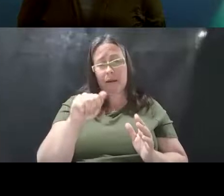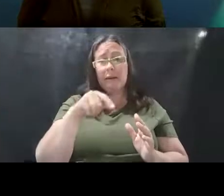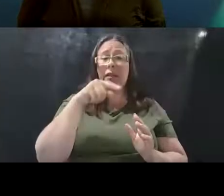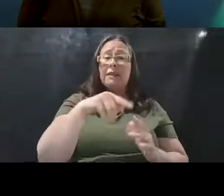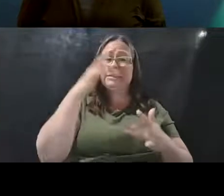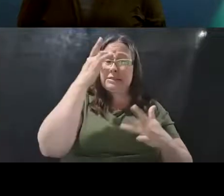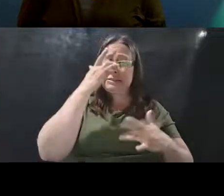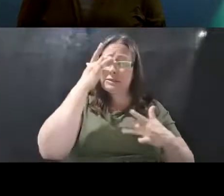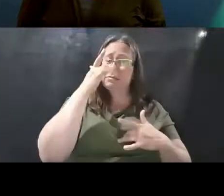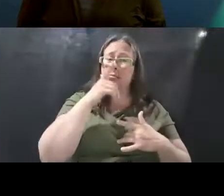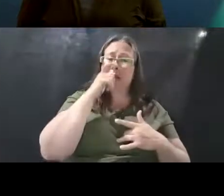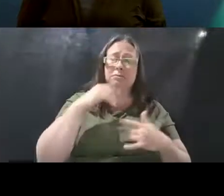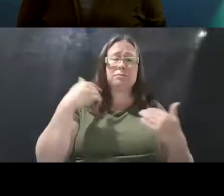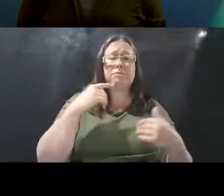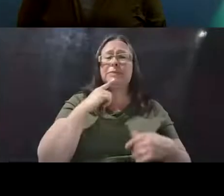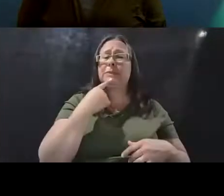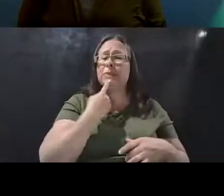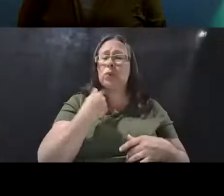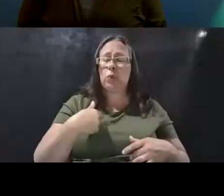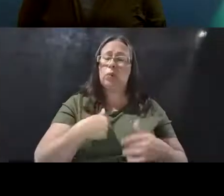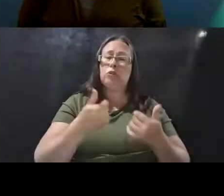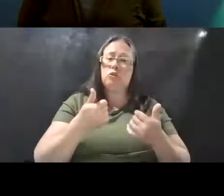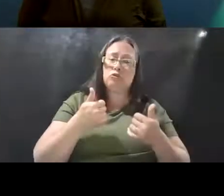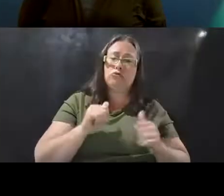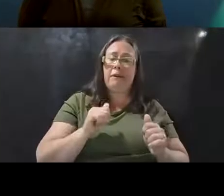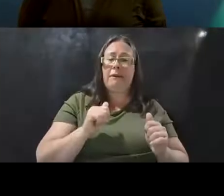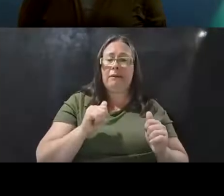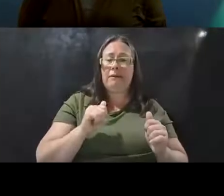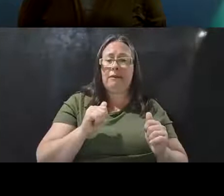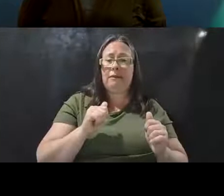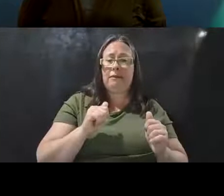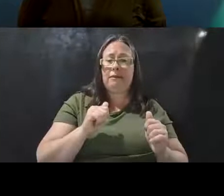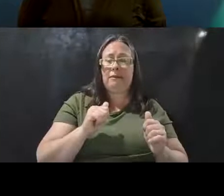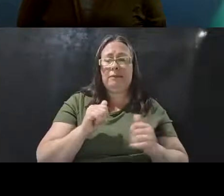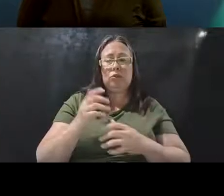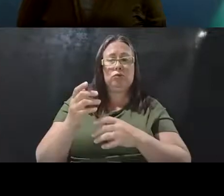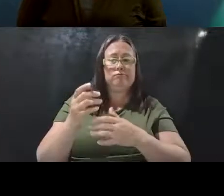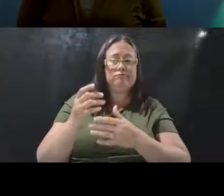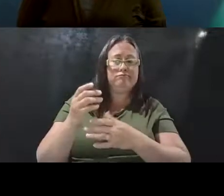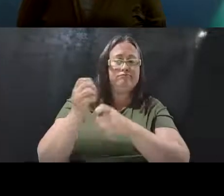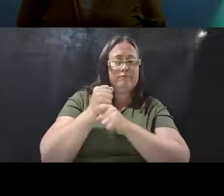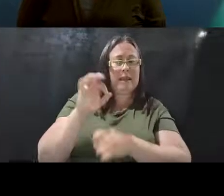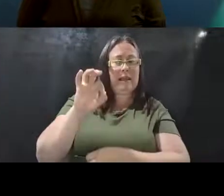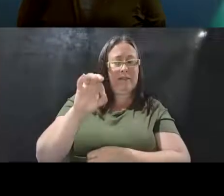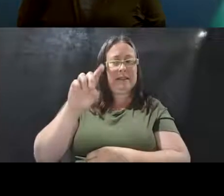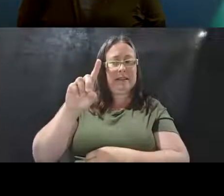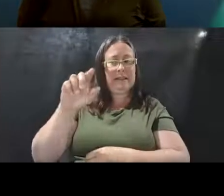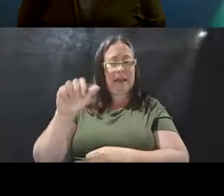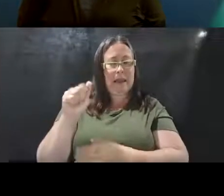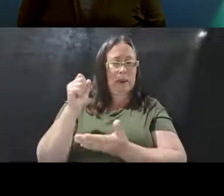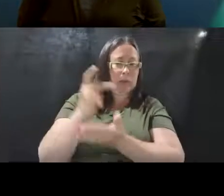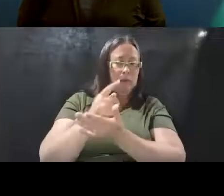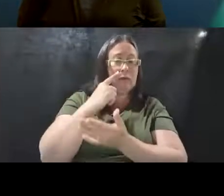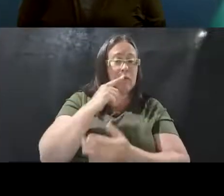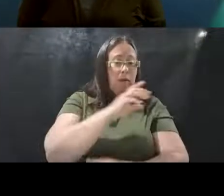its severity, that we're trying to get FDA approval for a clinical